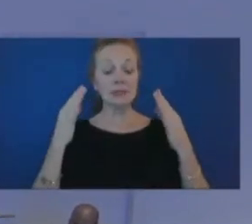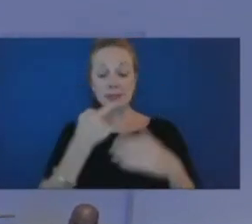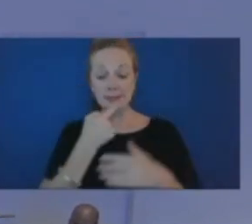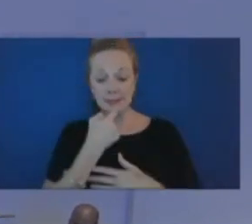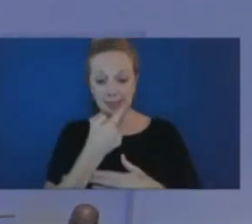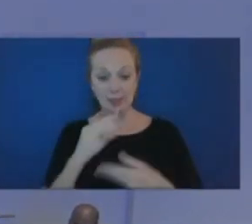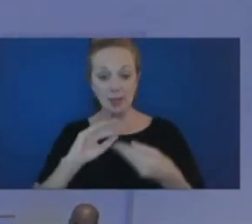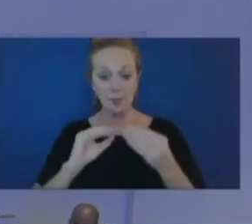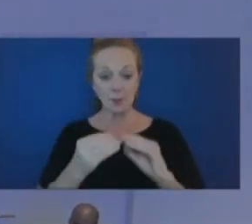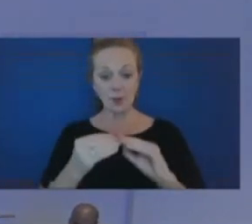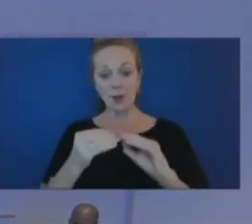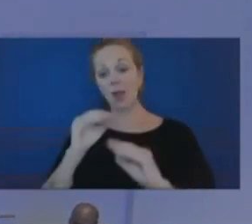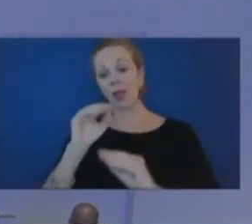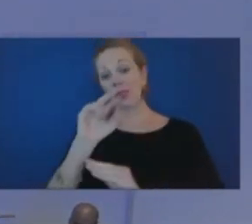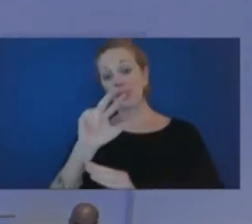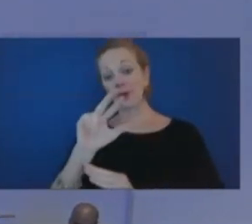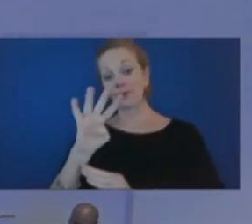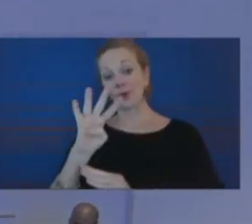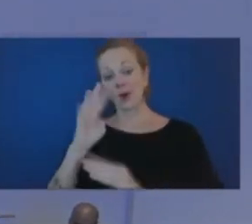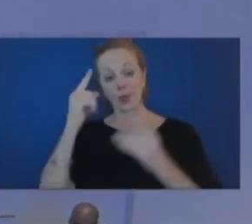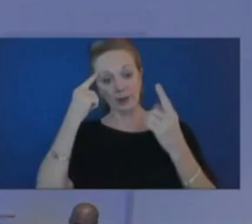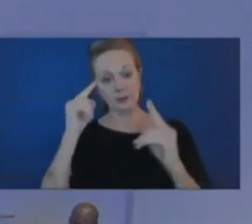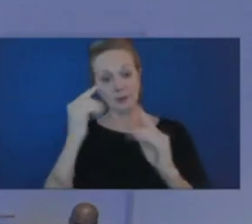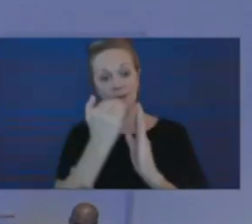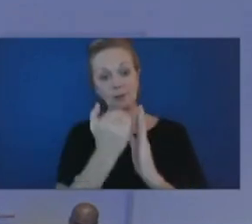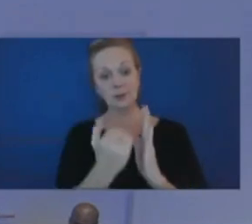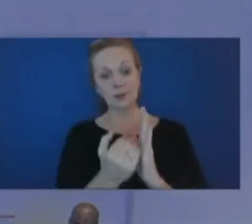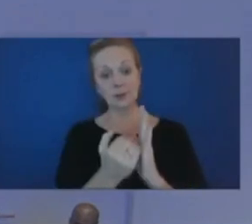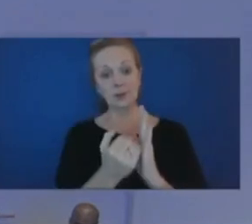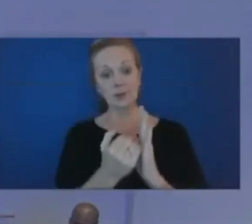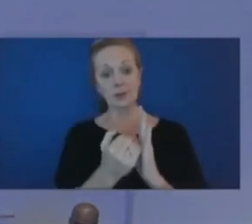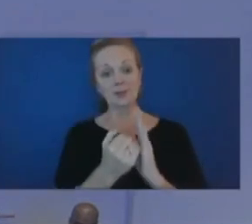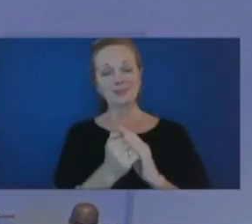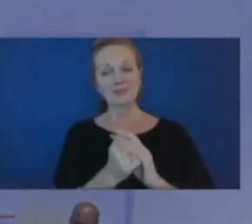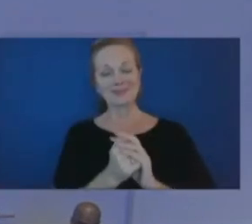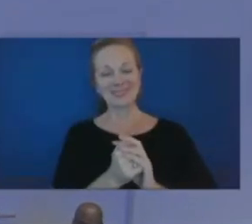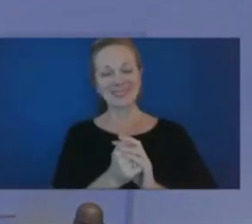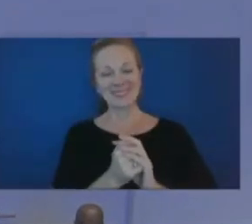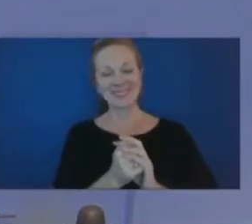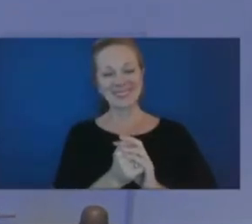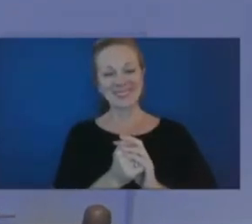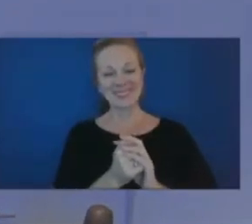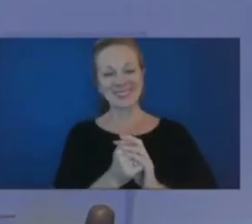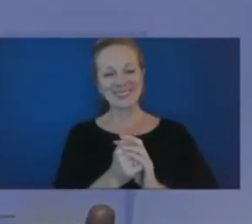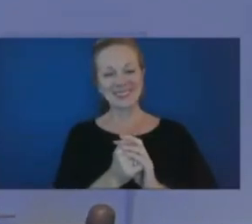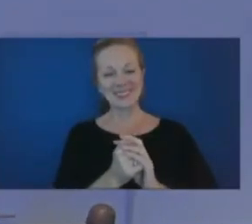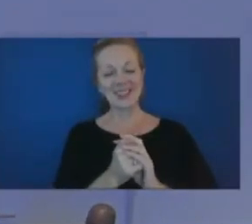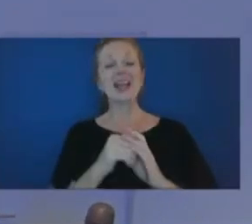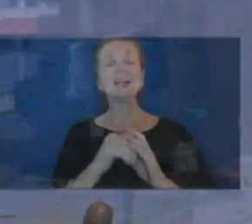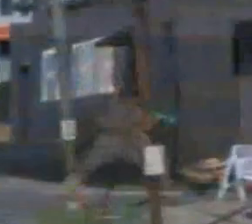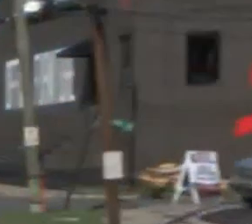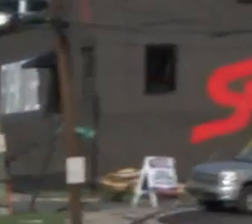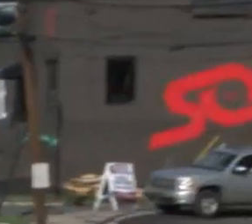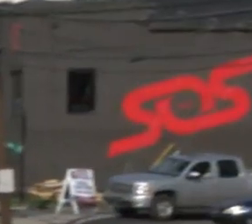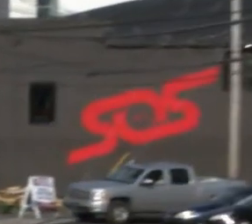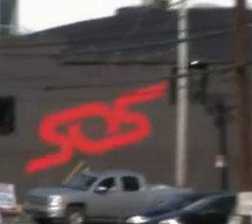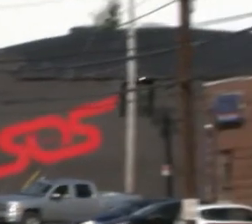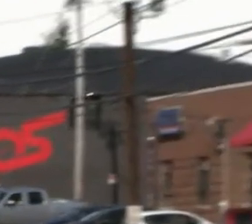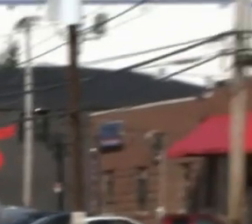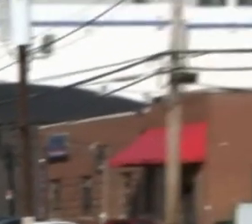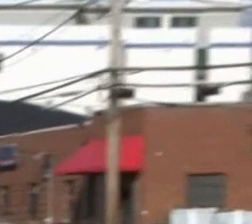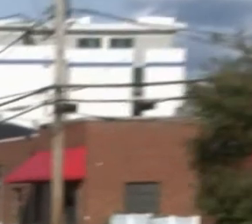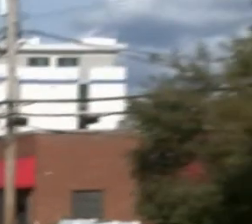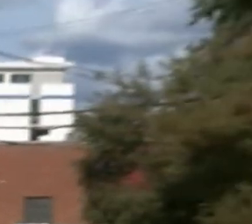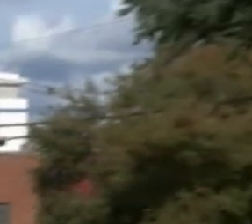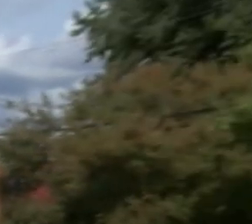documented assaults on bus operators, including the deadly shooting of Ethan Rivera back in February. And sticking with